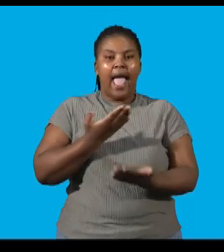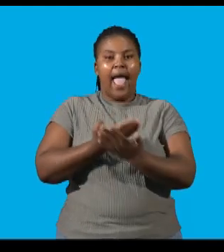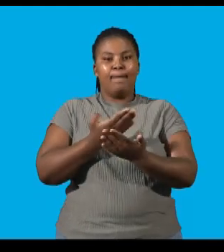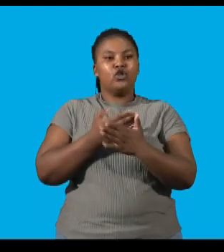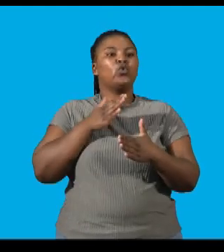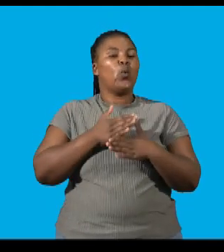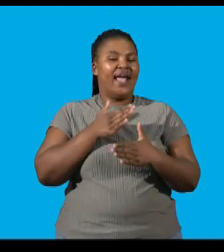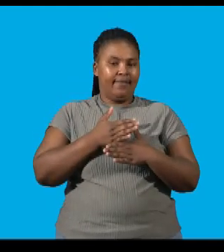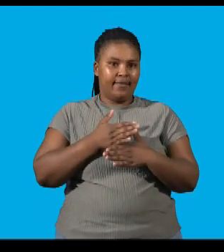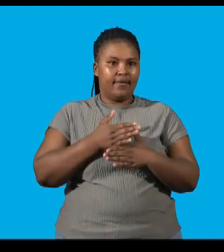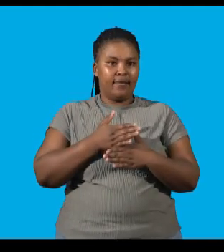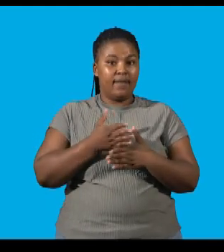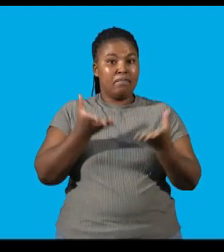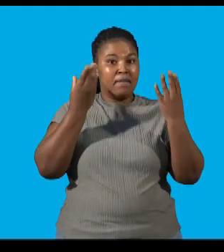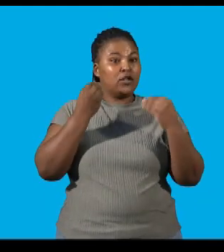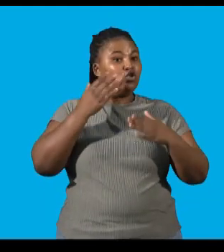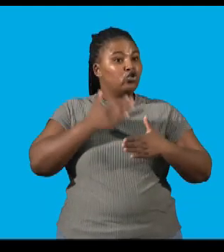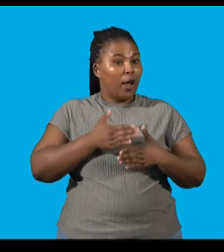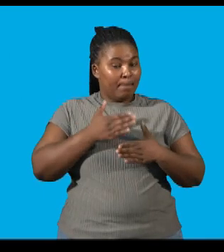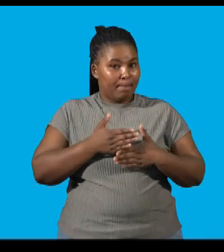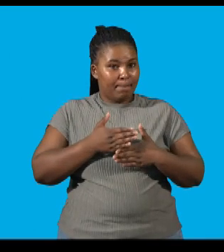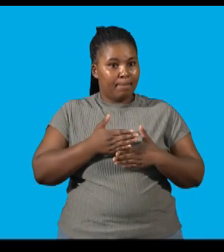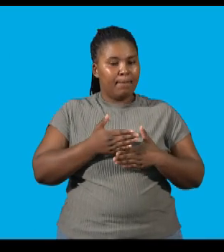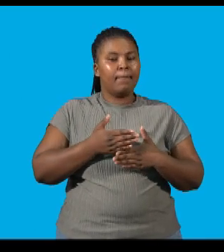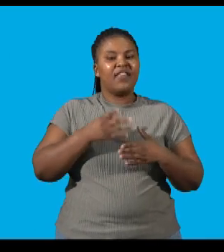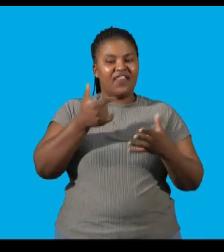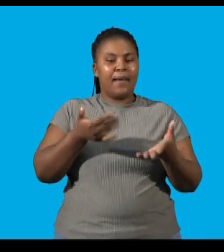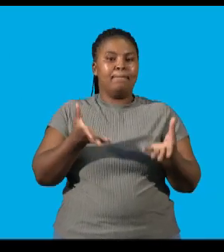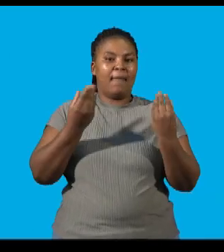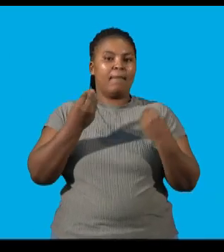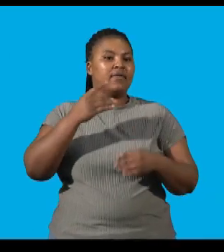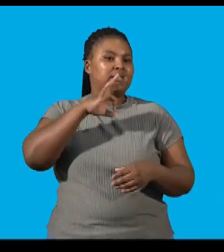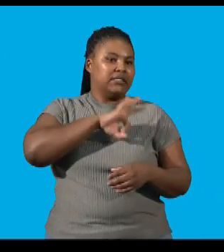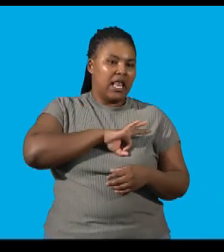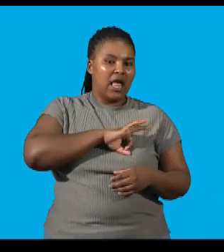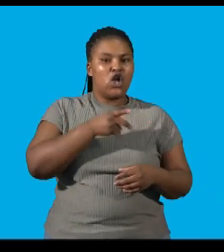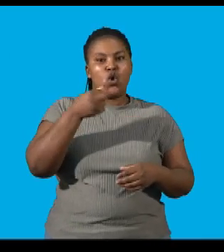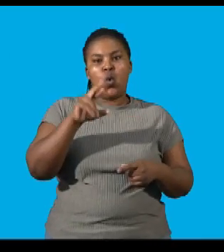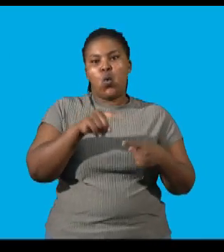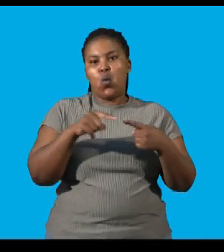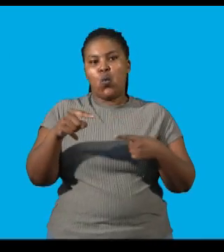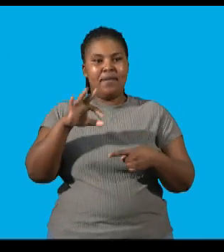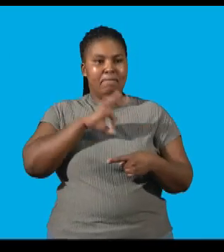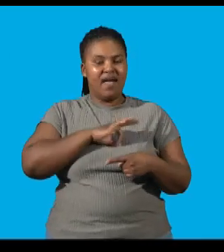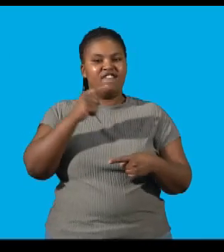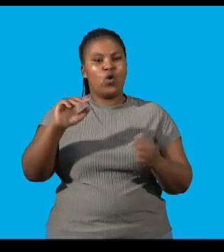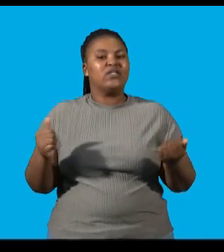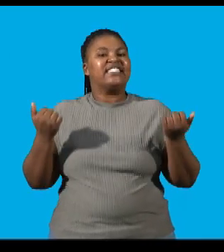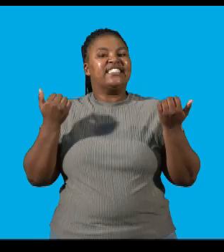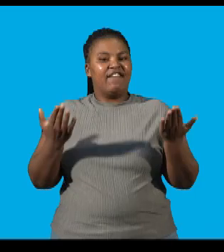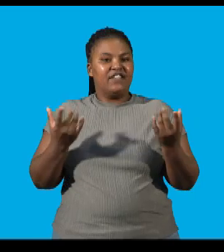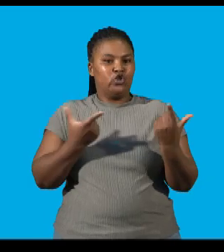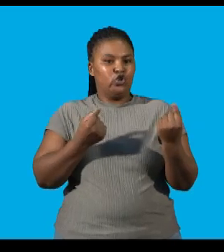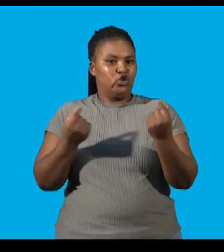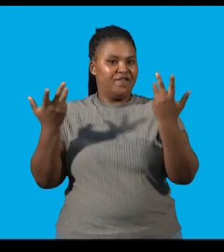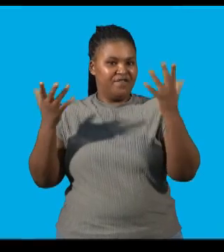work find jobs and in return receive a wage or a salary for the services